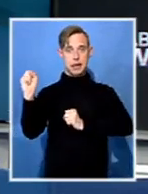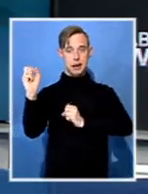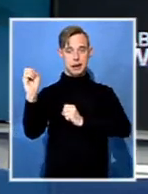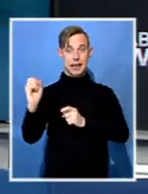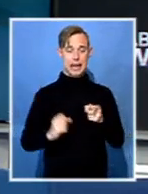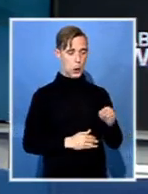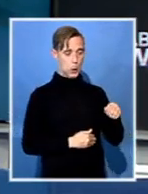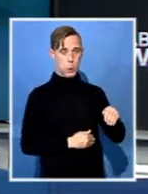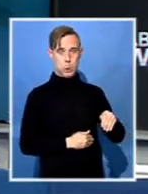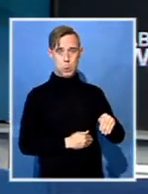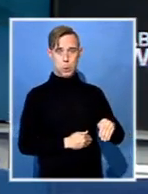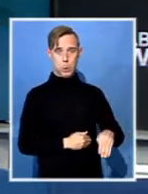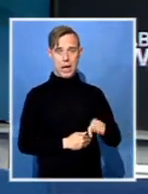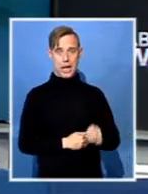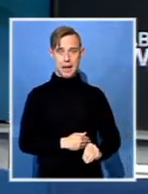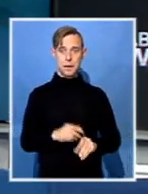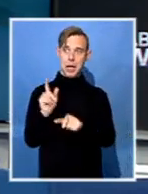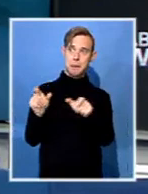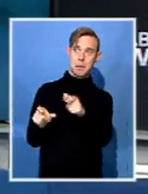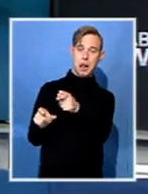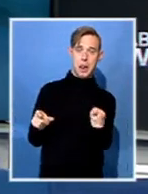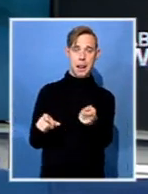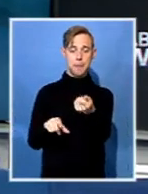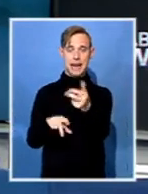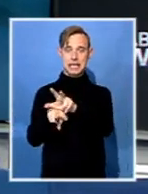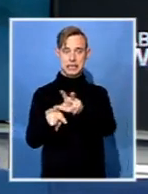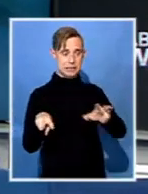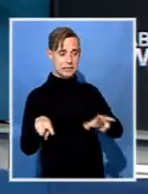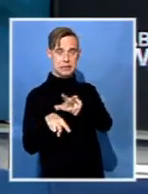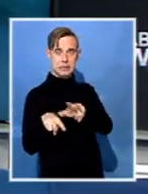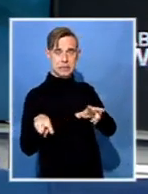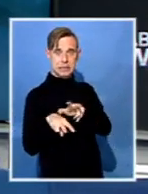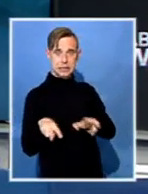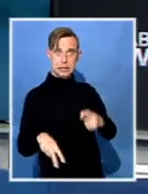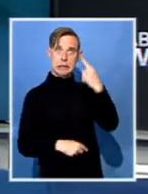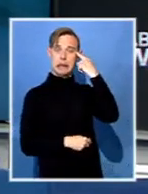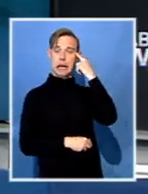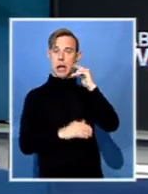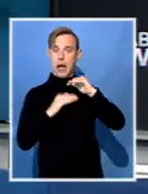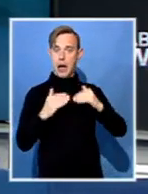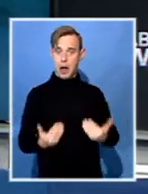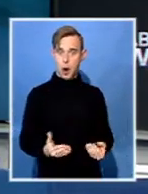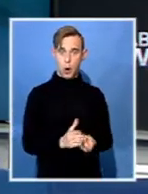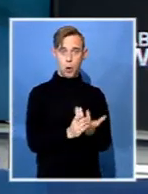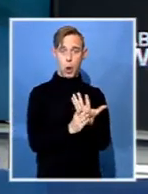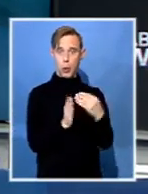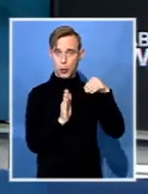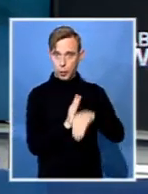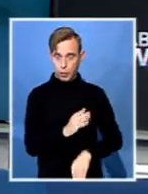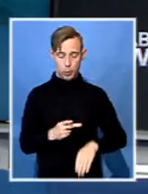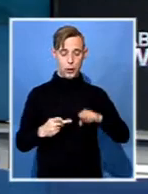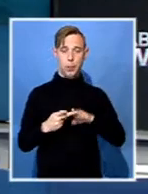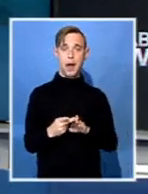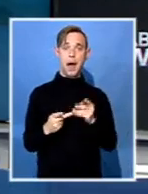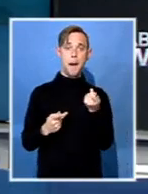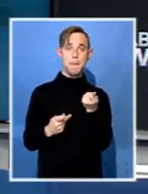finance minister. Investors had many harsh realities to be concerned about, such as falling growth, rising debt, and a shortfall